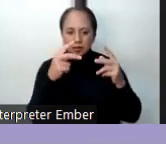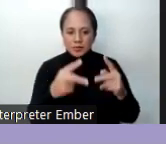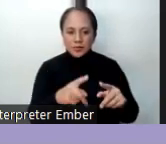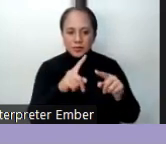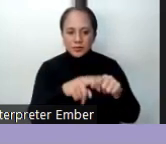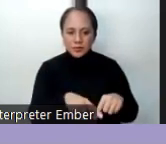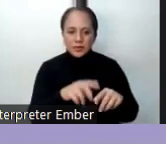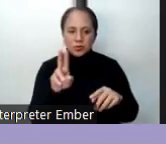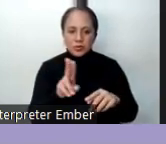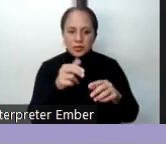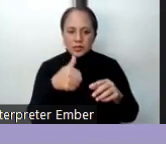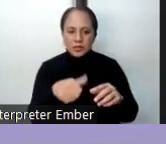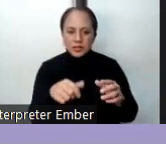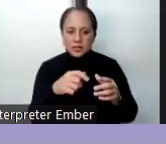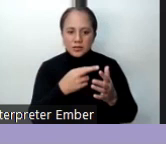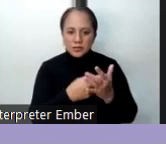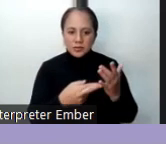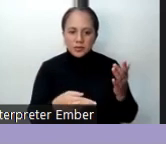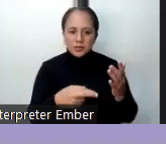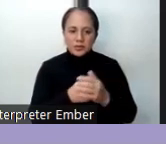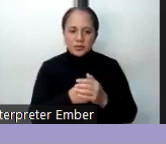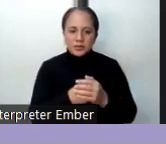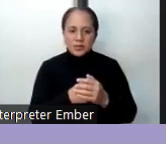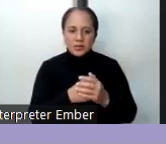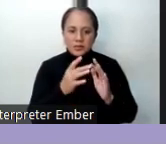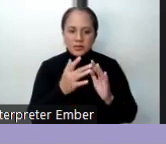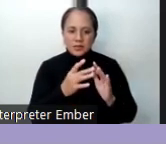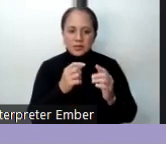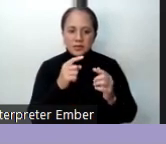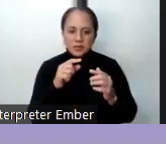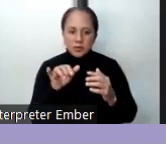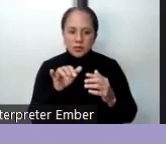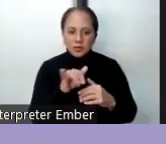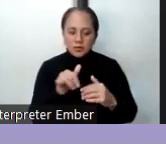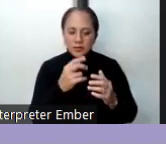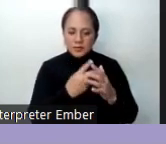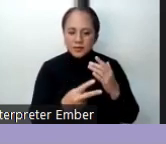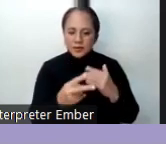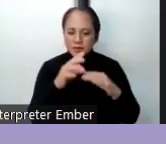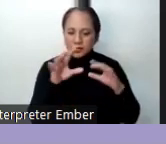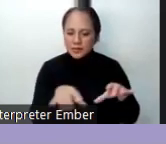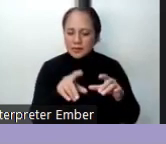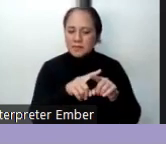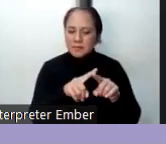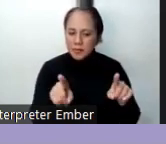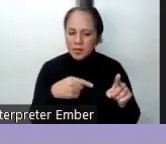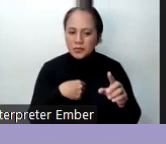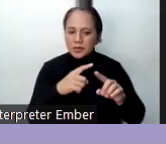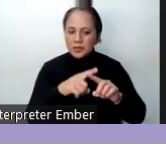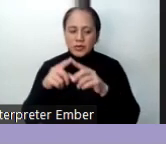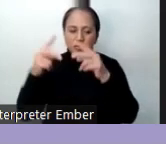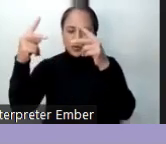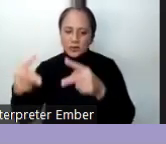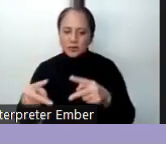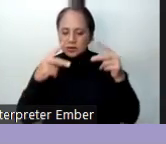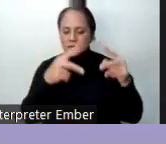reliable using any resources found in the internet. This task is also found in both activities, but with different websites to